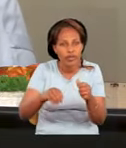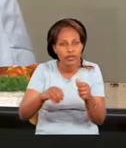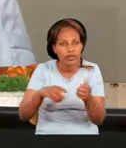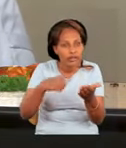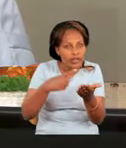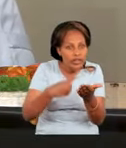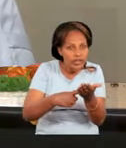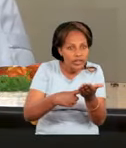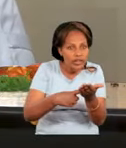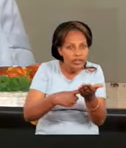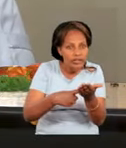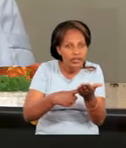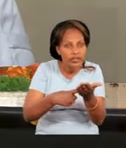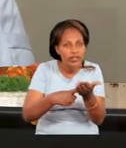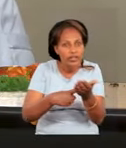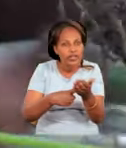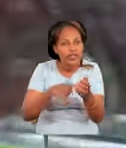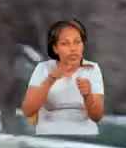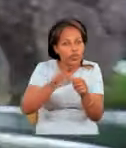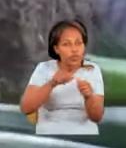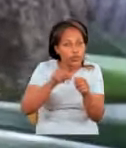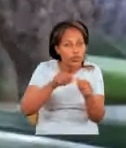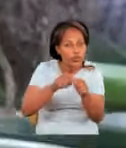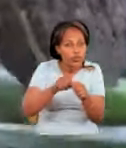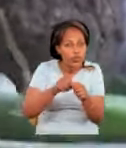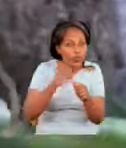here is the potato tuber.